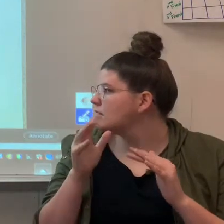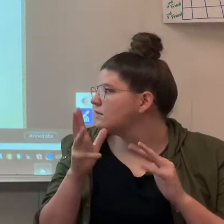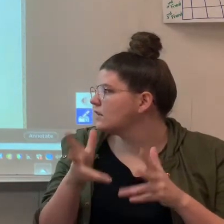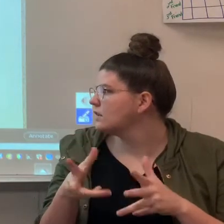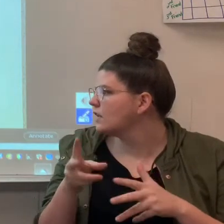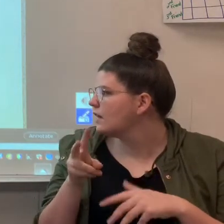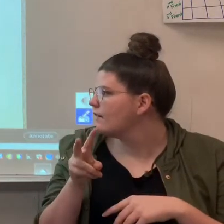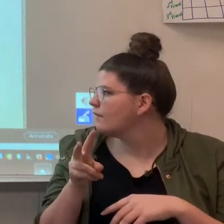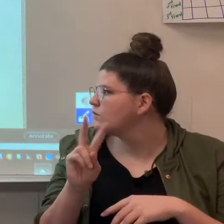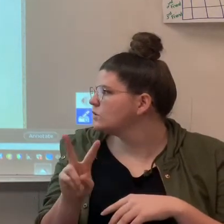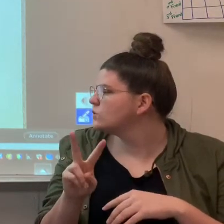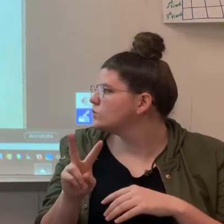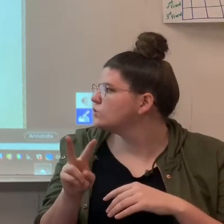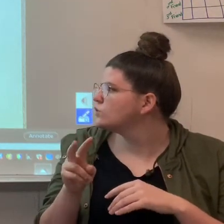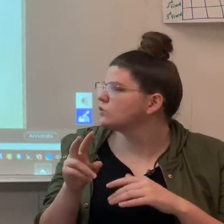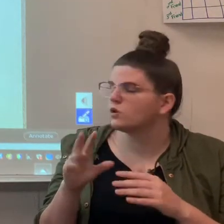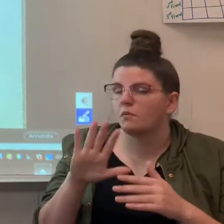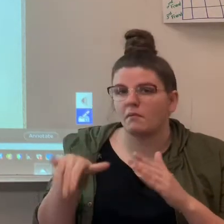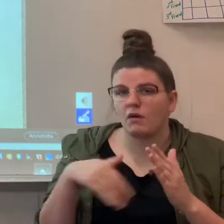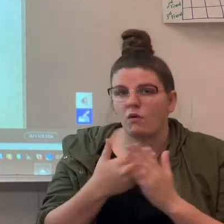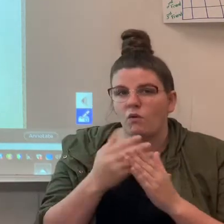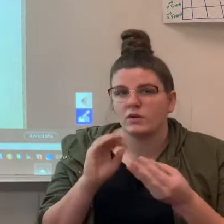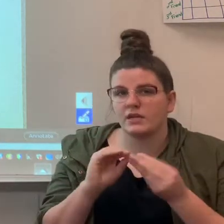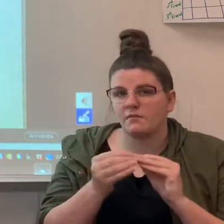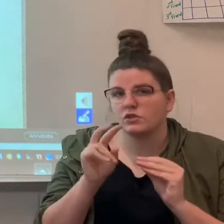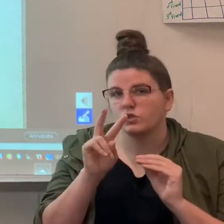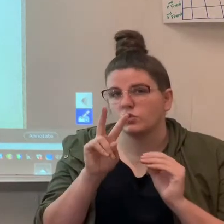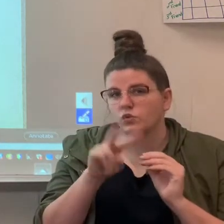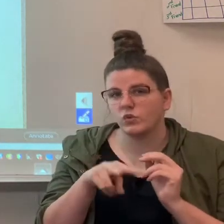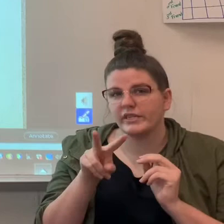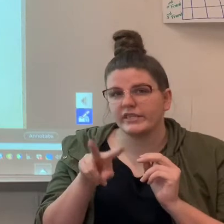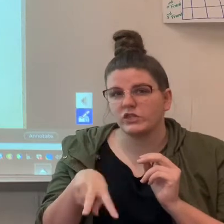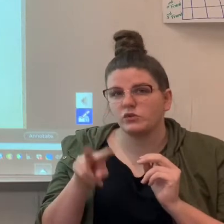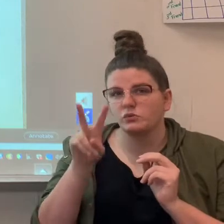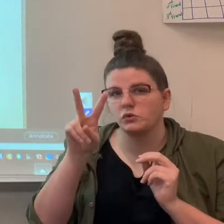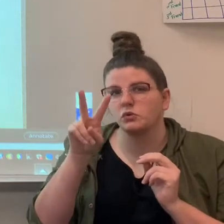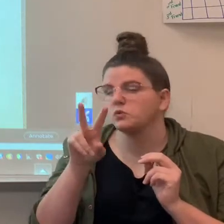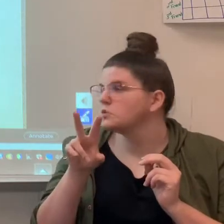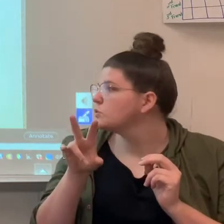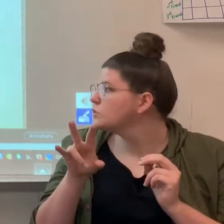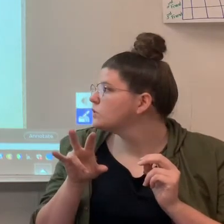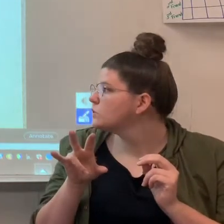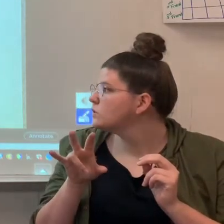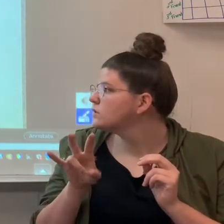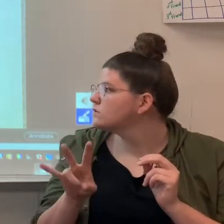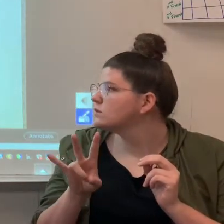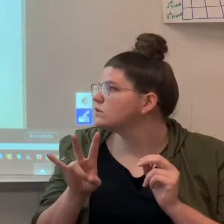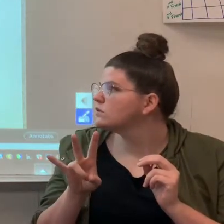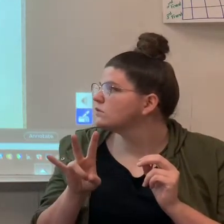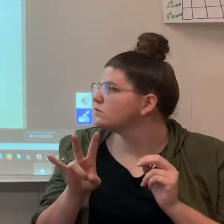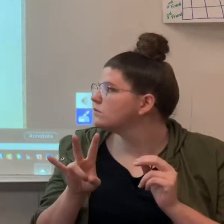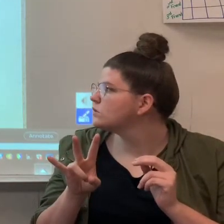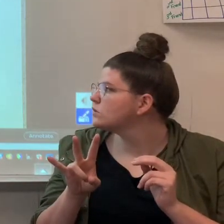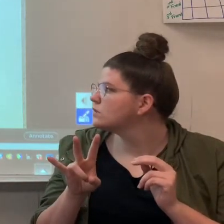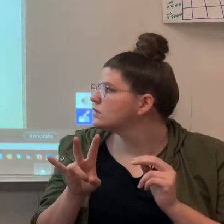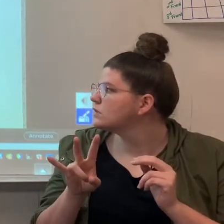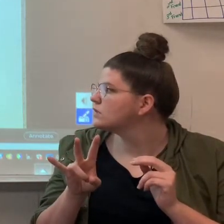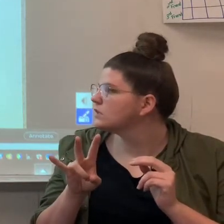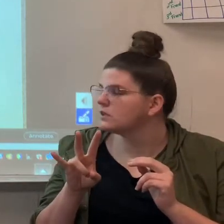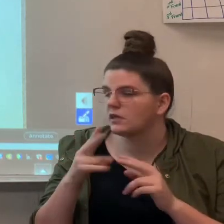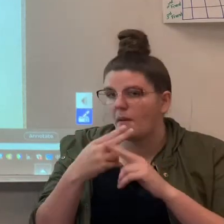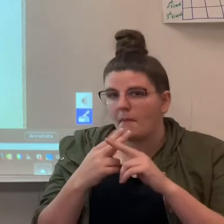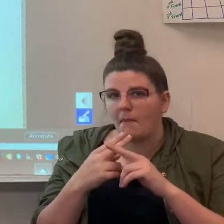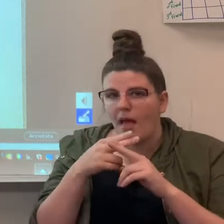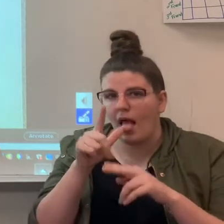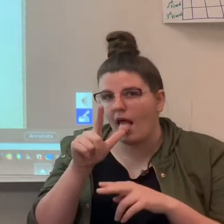and 2 sevenths. So each day they did 22 and 2 sevenths pounds of